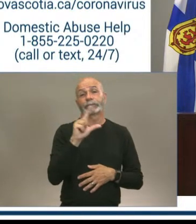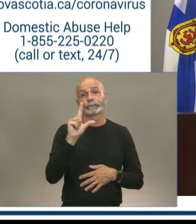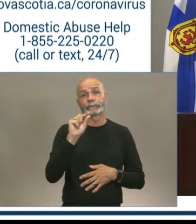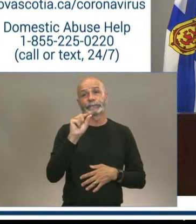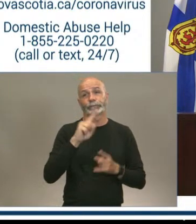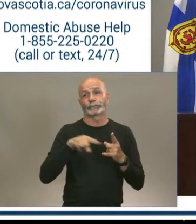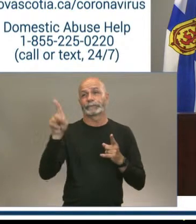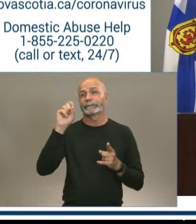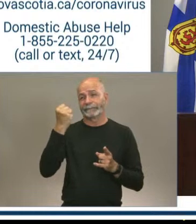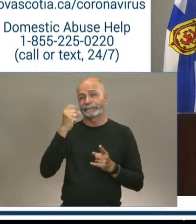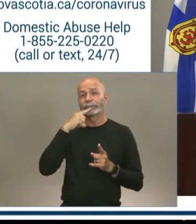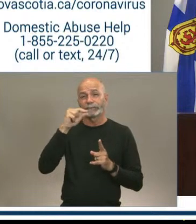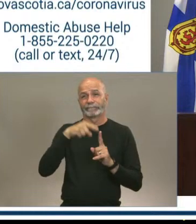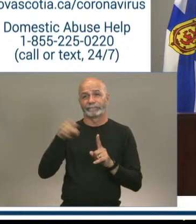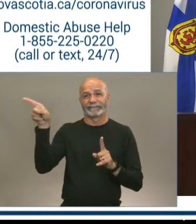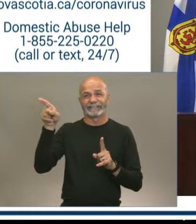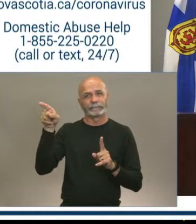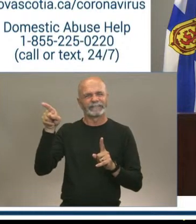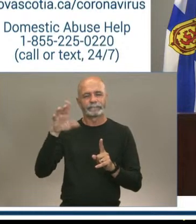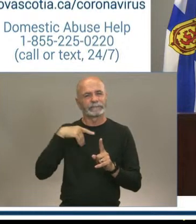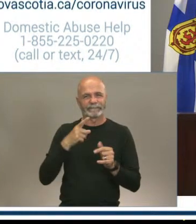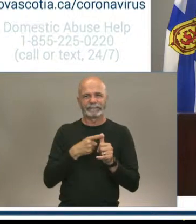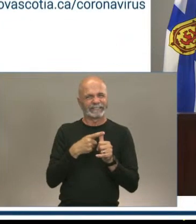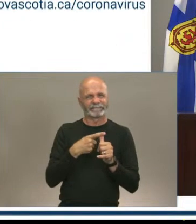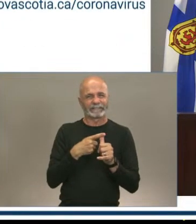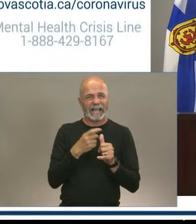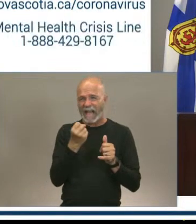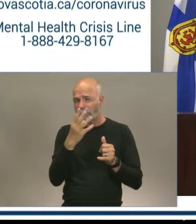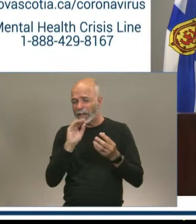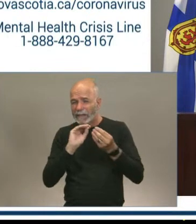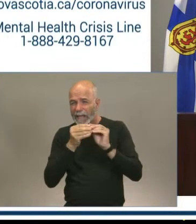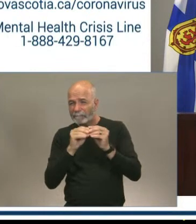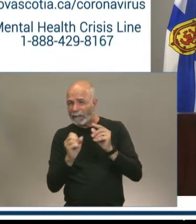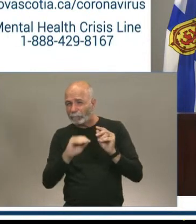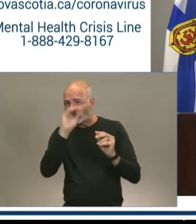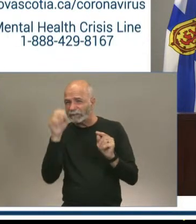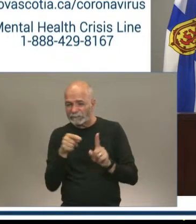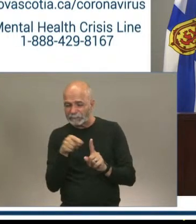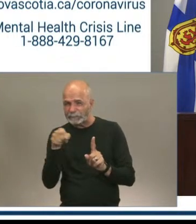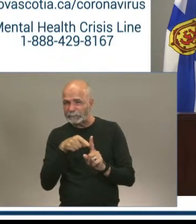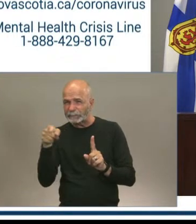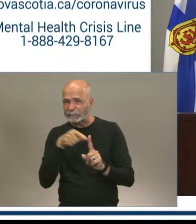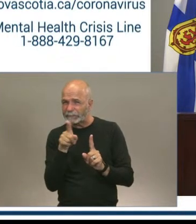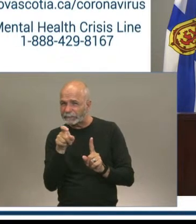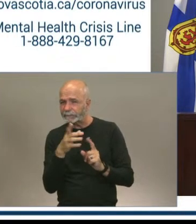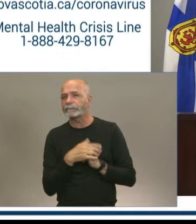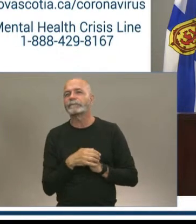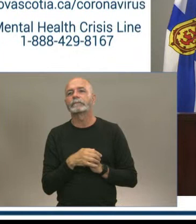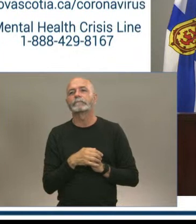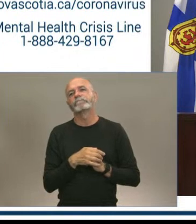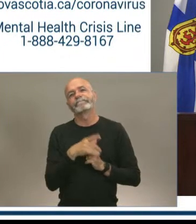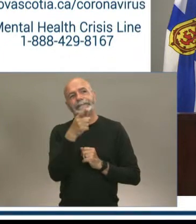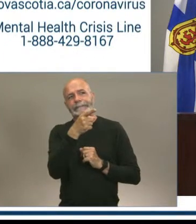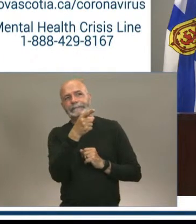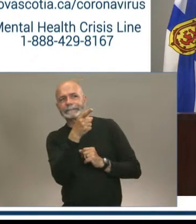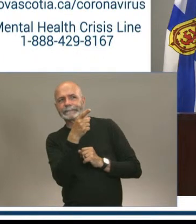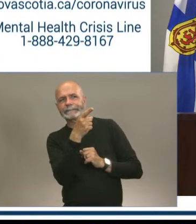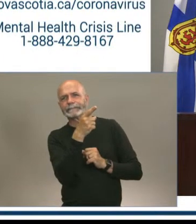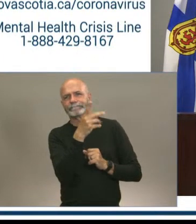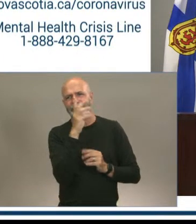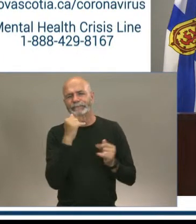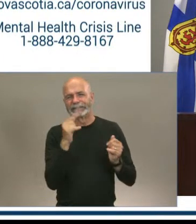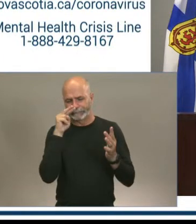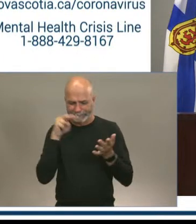to get their first shot. Do we roughly know what that number of population is? And what's the strategy, perhaps, to change